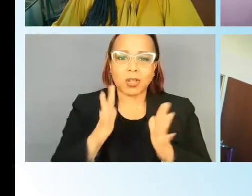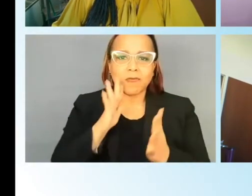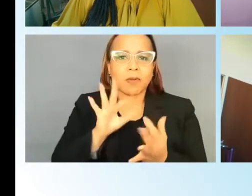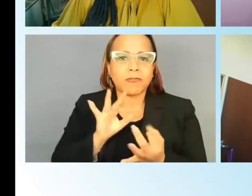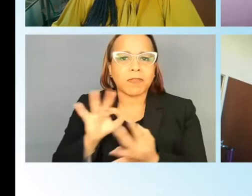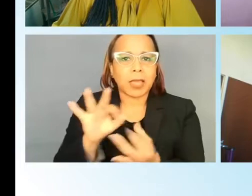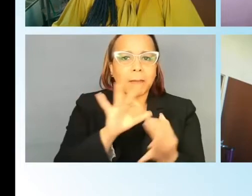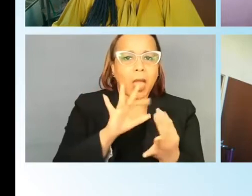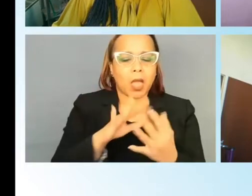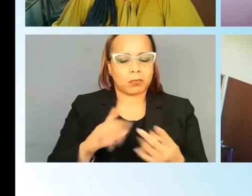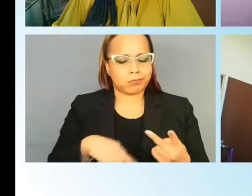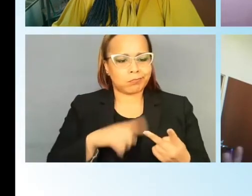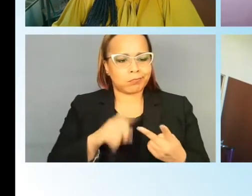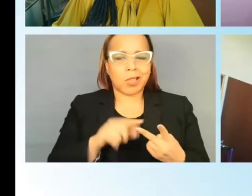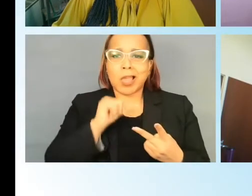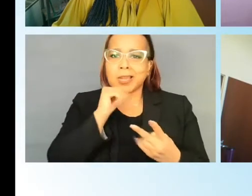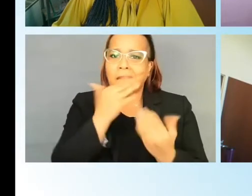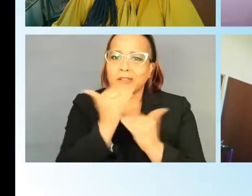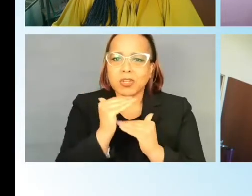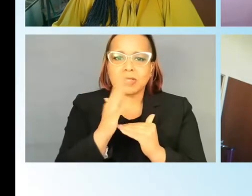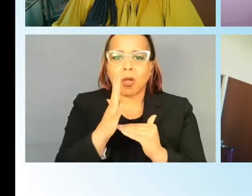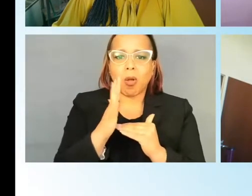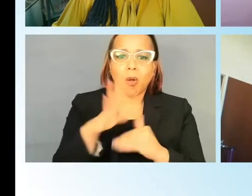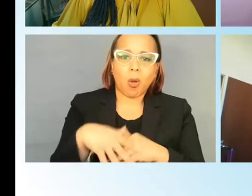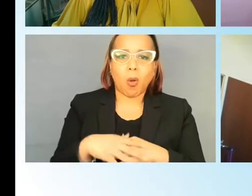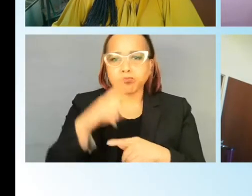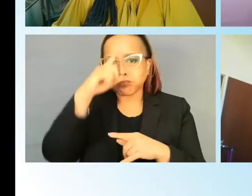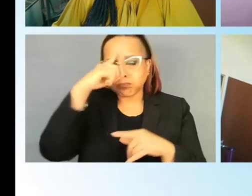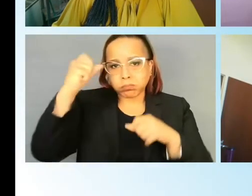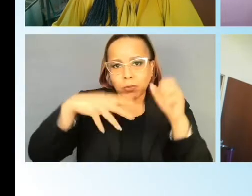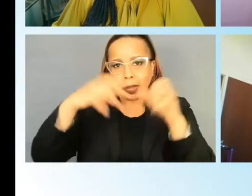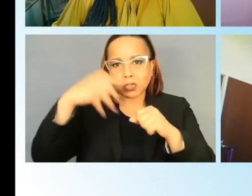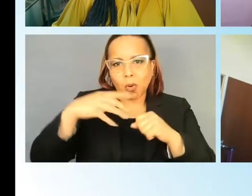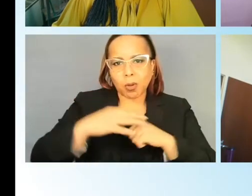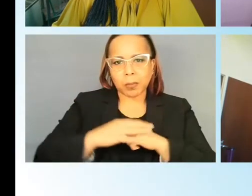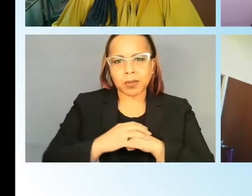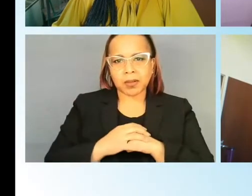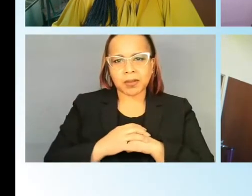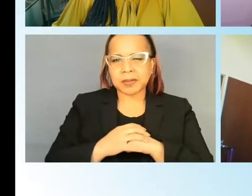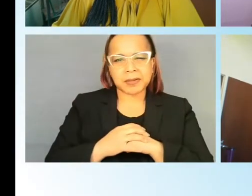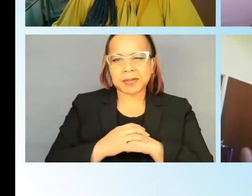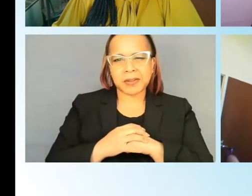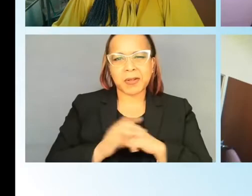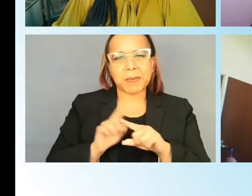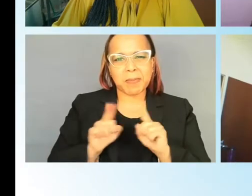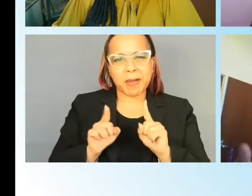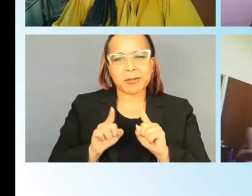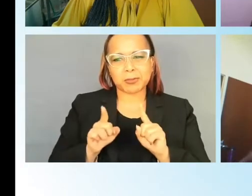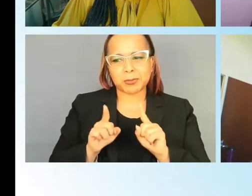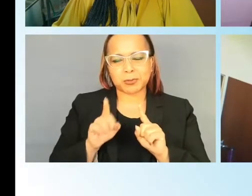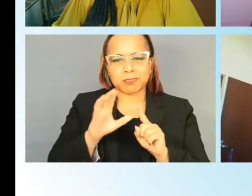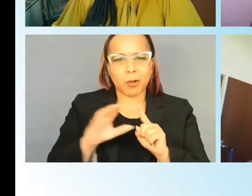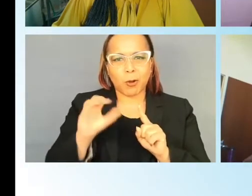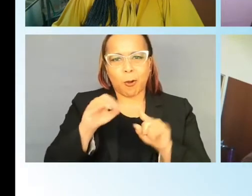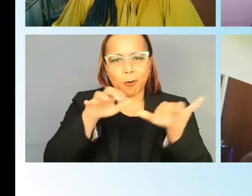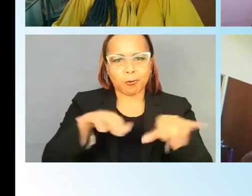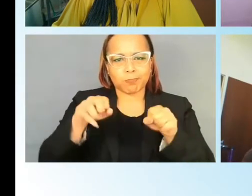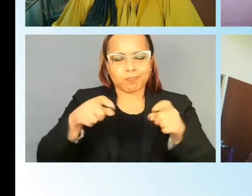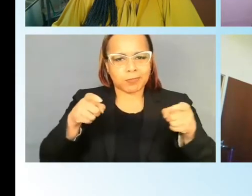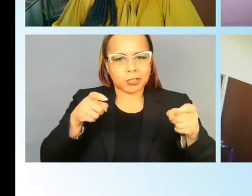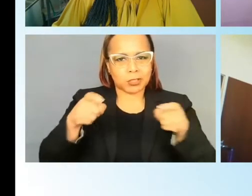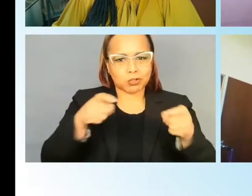not just to kind of brainstorm, but to co-construct, to be